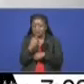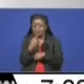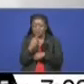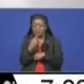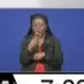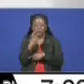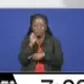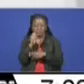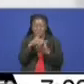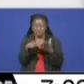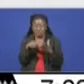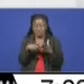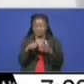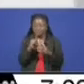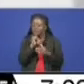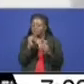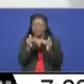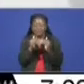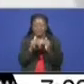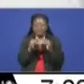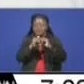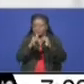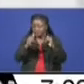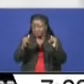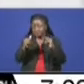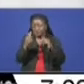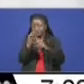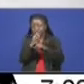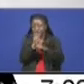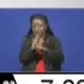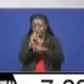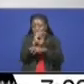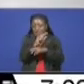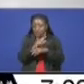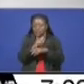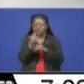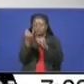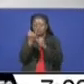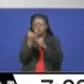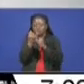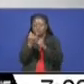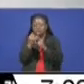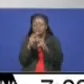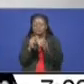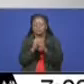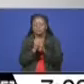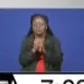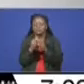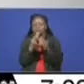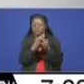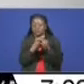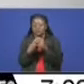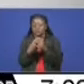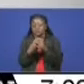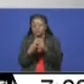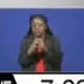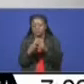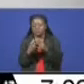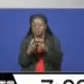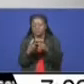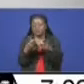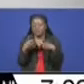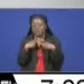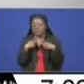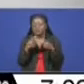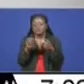unfairly, separated from national insurance, and the union signed the document which said the agreement was mutual. The